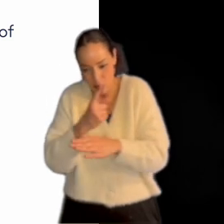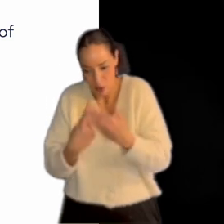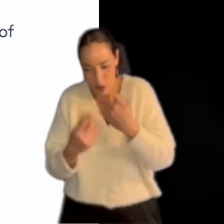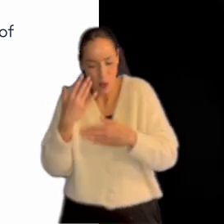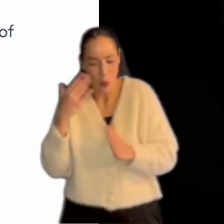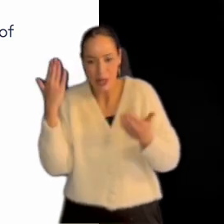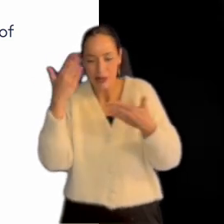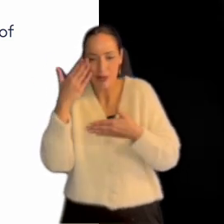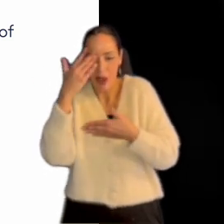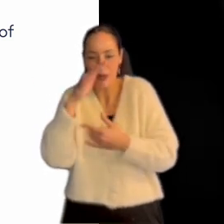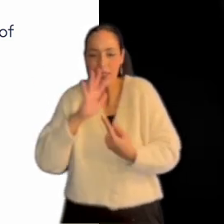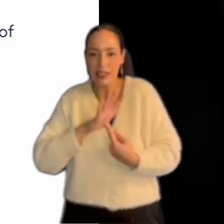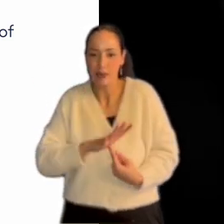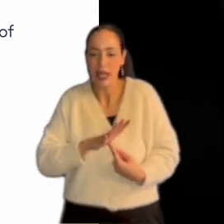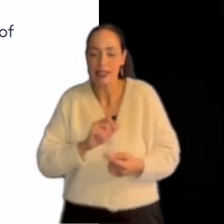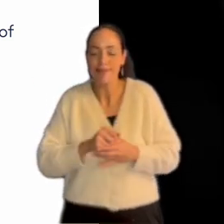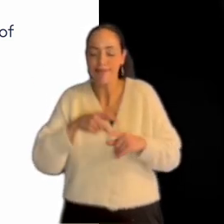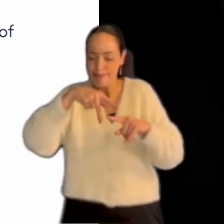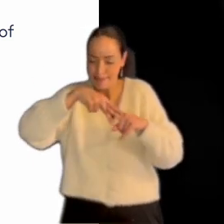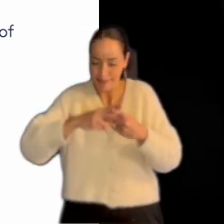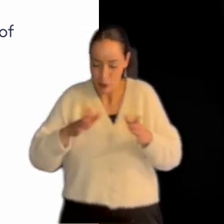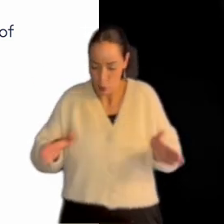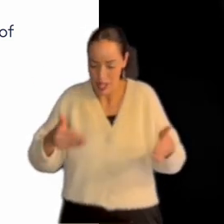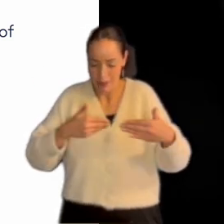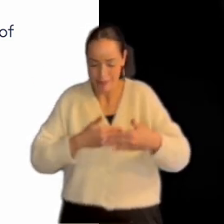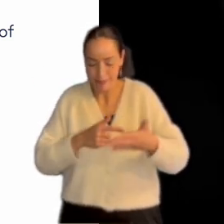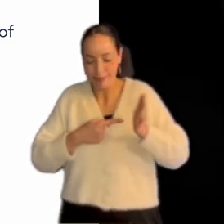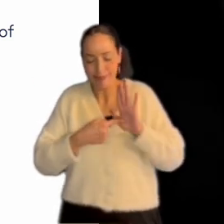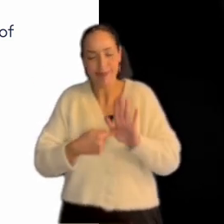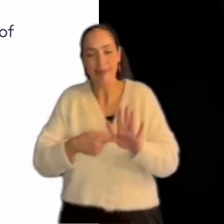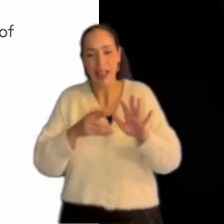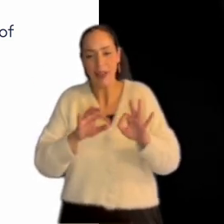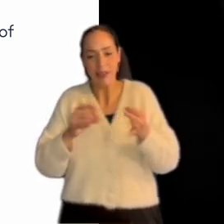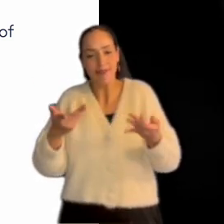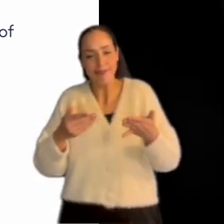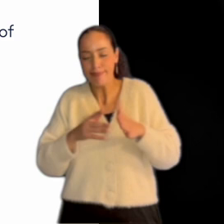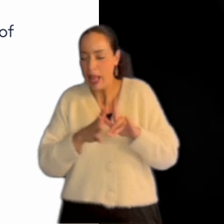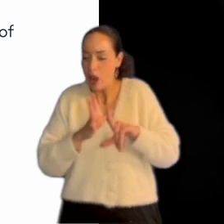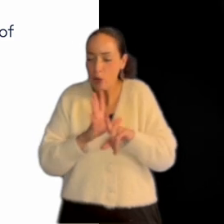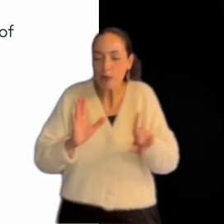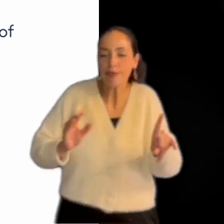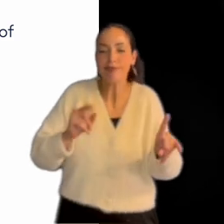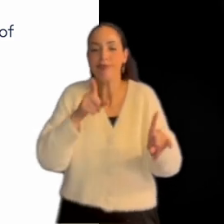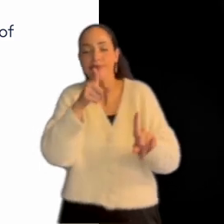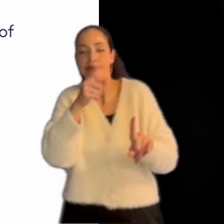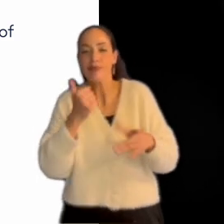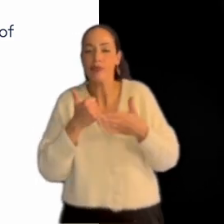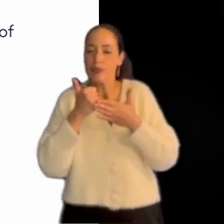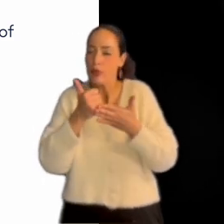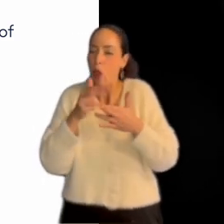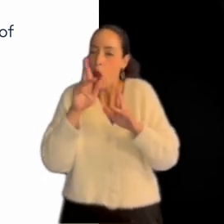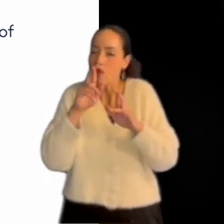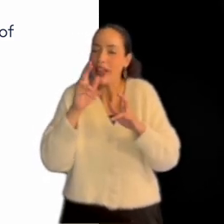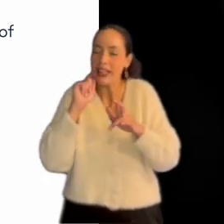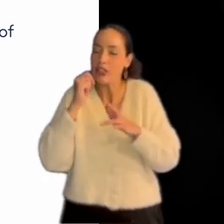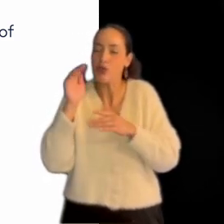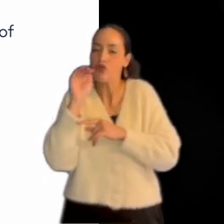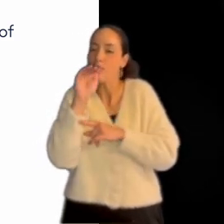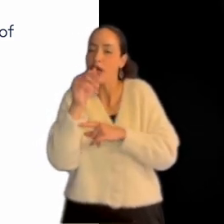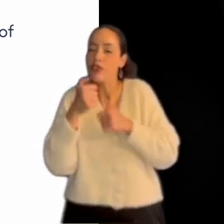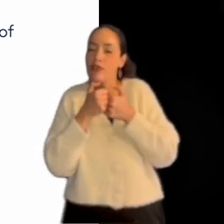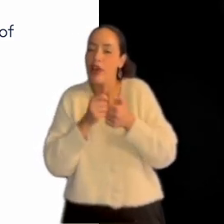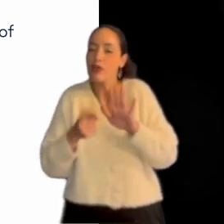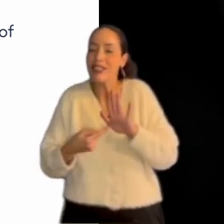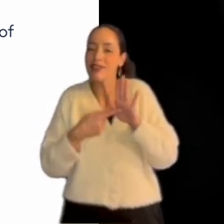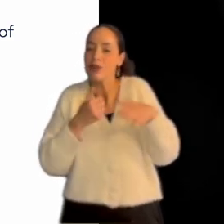in the hope that this will remind you of the value and significance of the work that you do just by being human. If the antidote to compassion